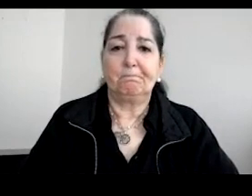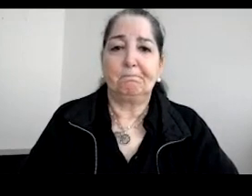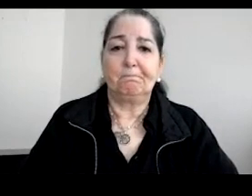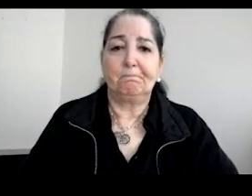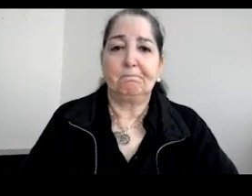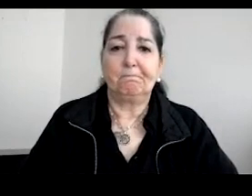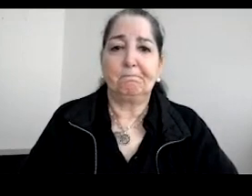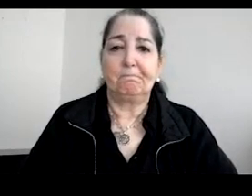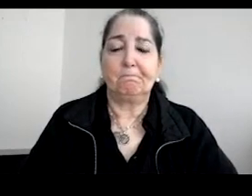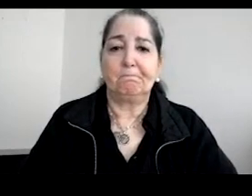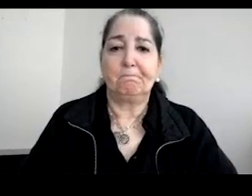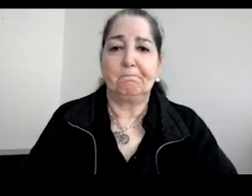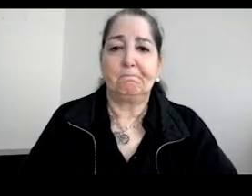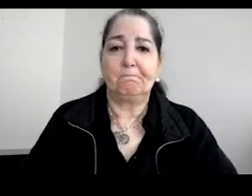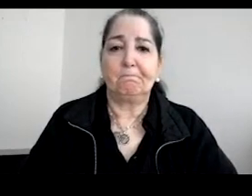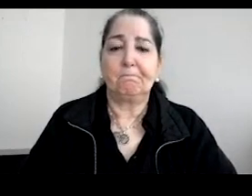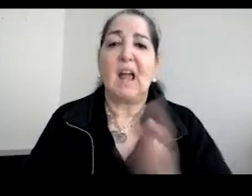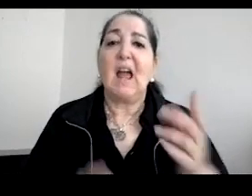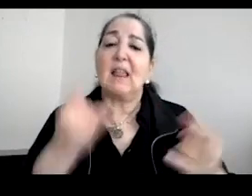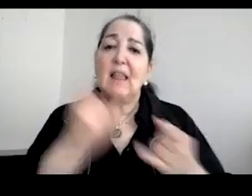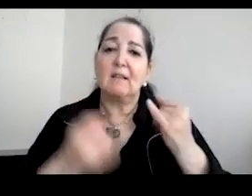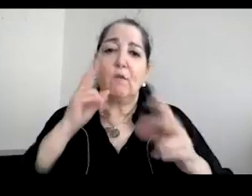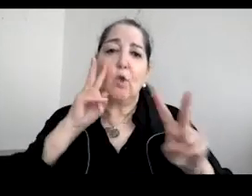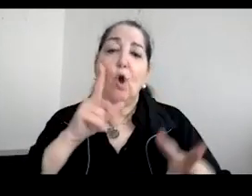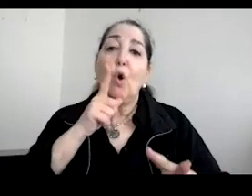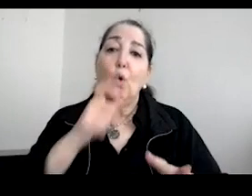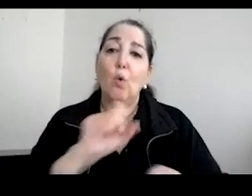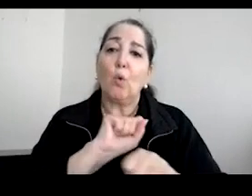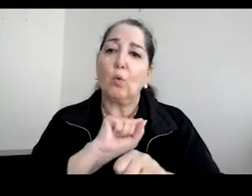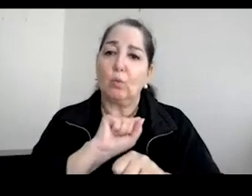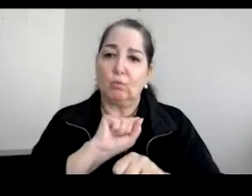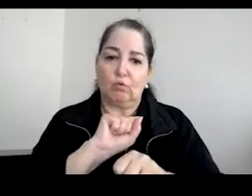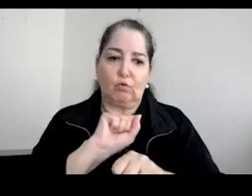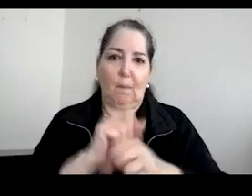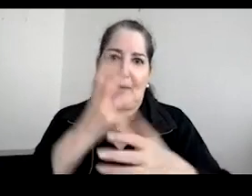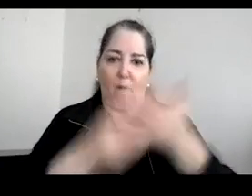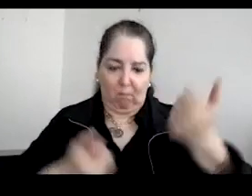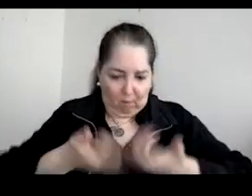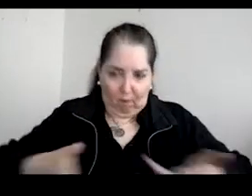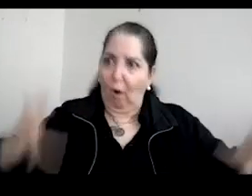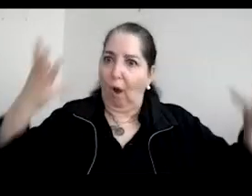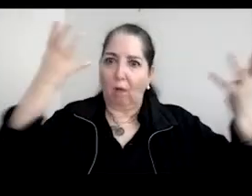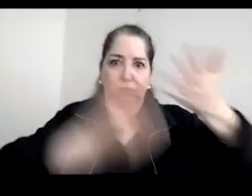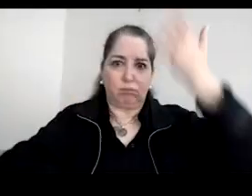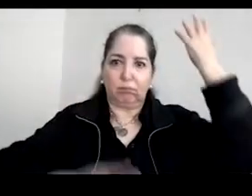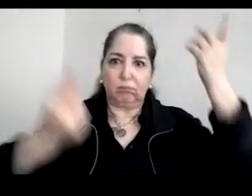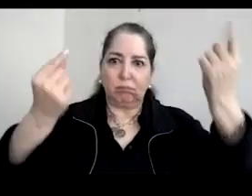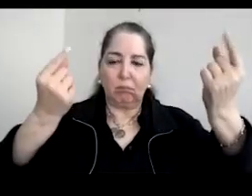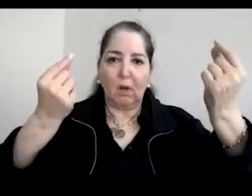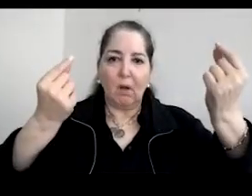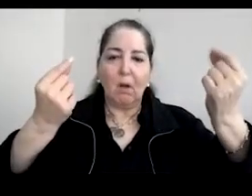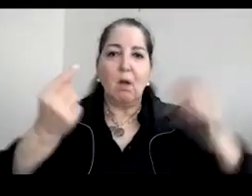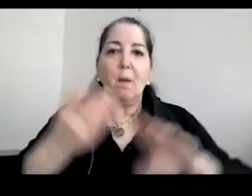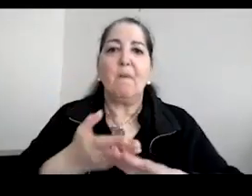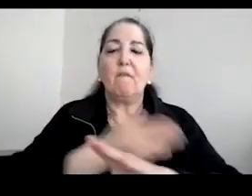if you look at who's been losing their jobs as a function of how much they were earning prior to being laid off, we also see